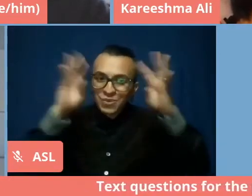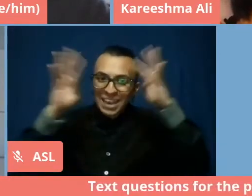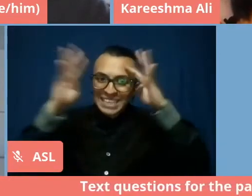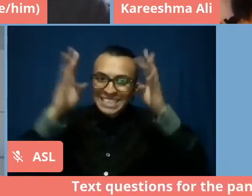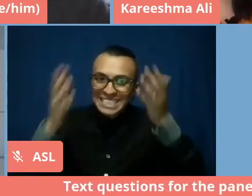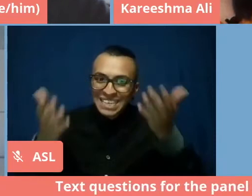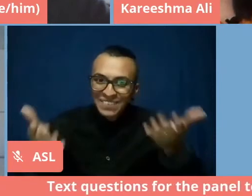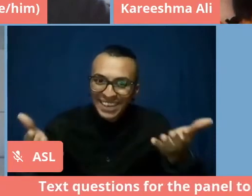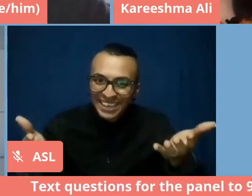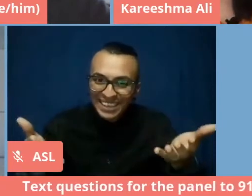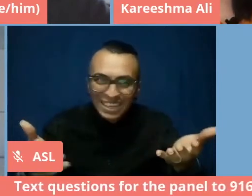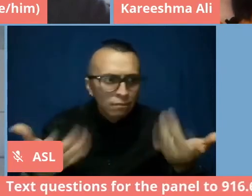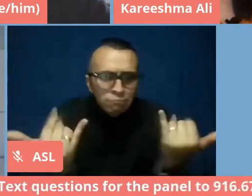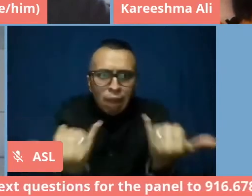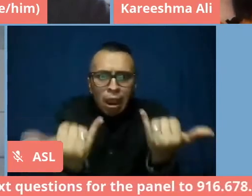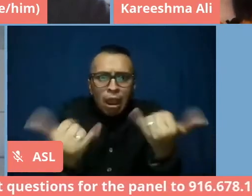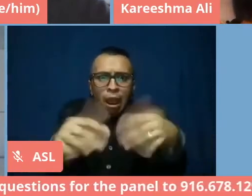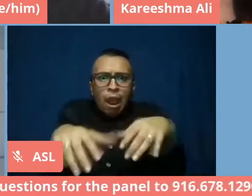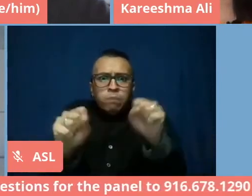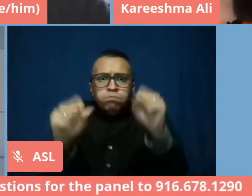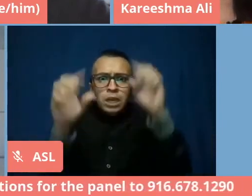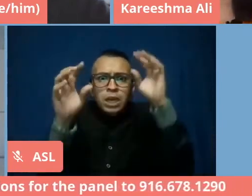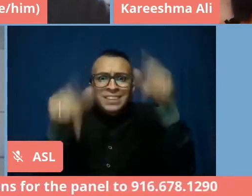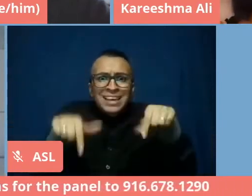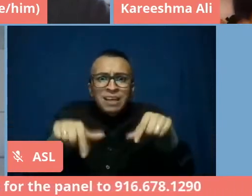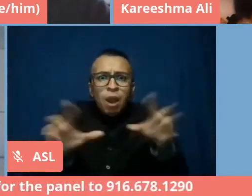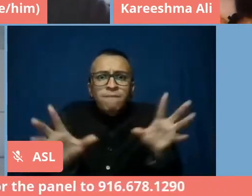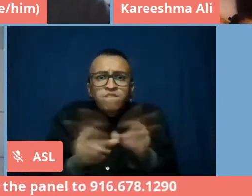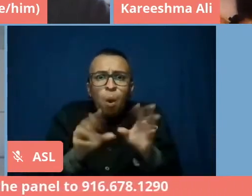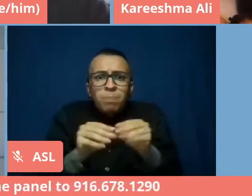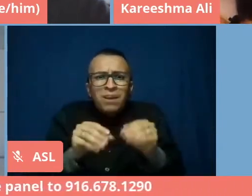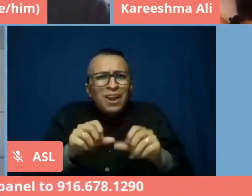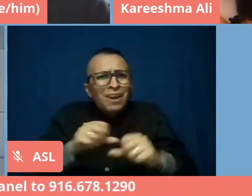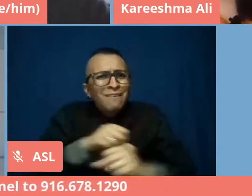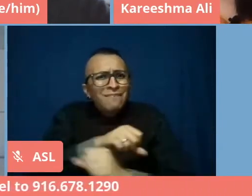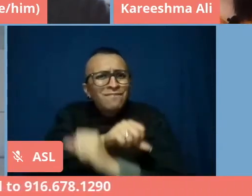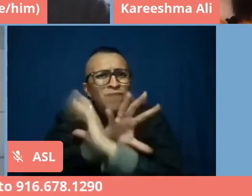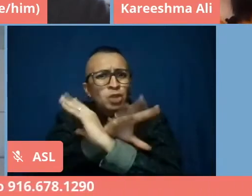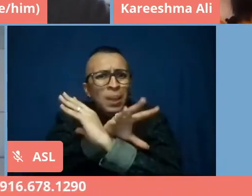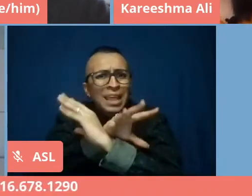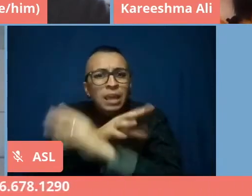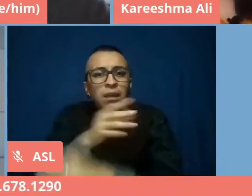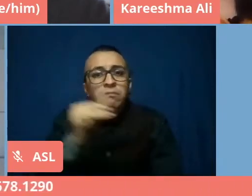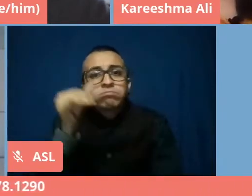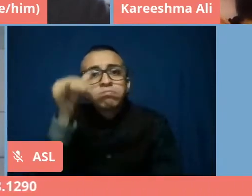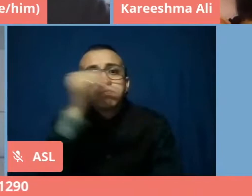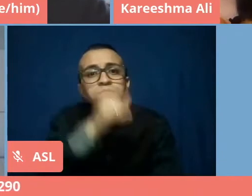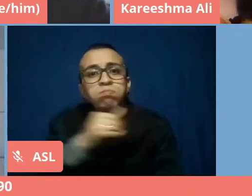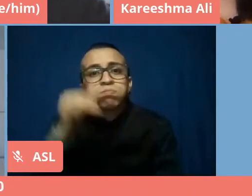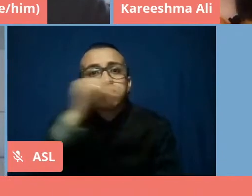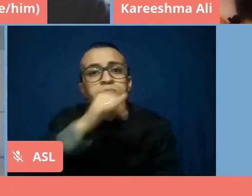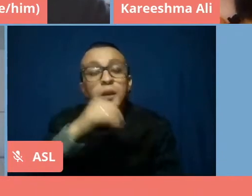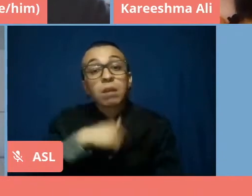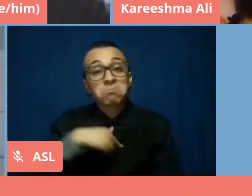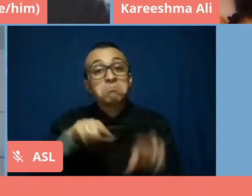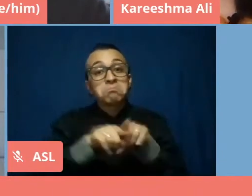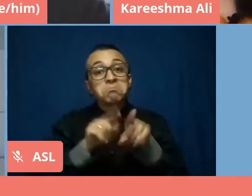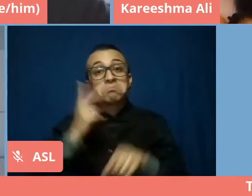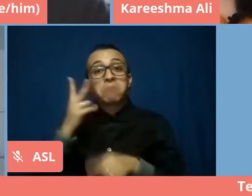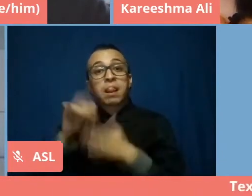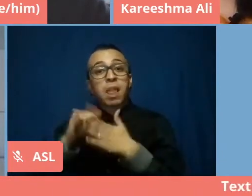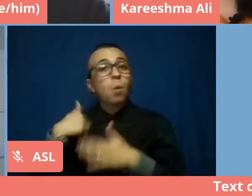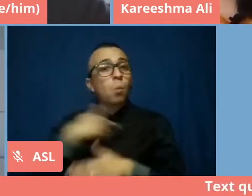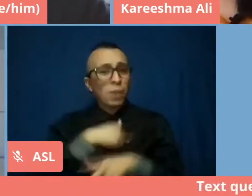this forum virtually, and I think we've also seen that there are ways for us to